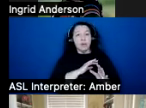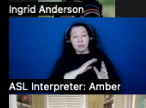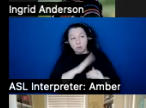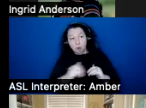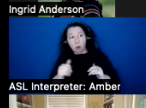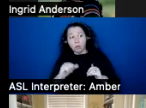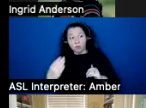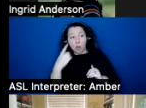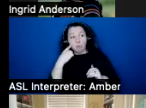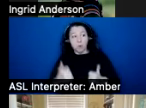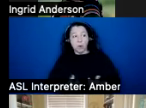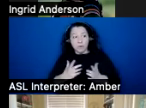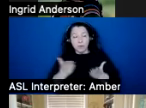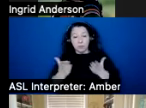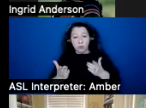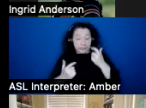services. So